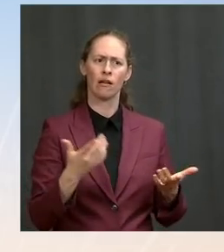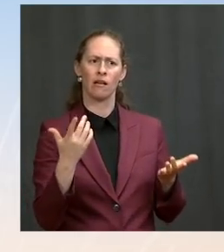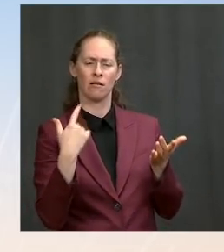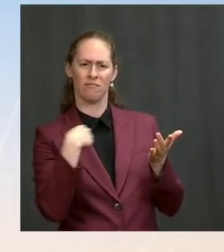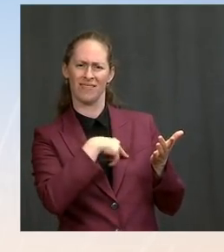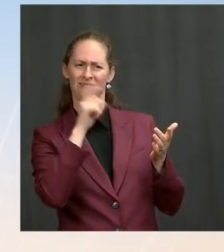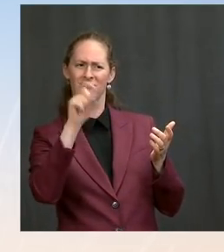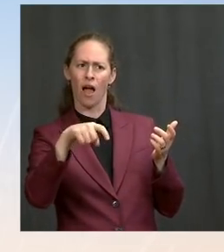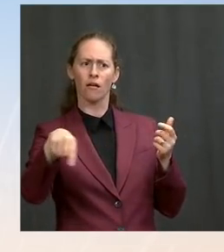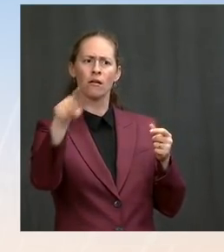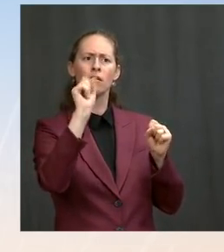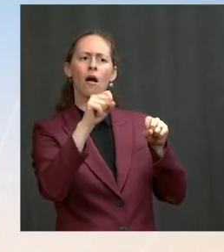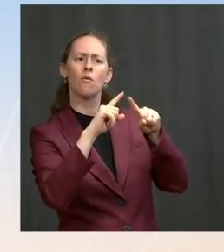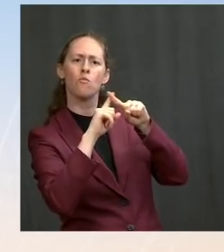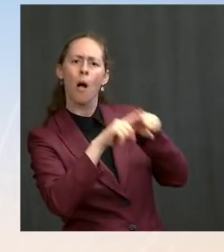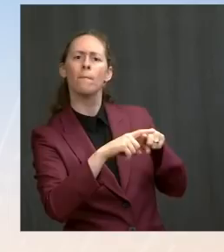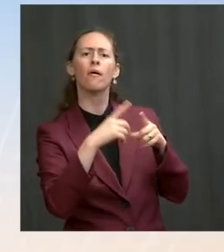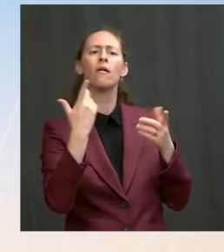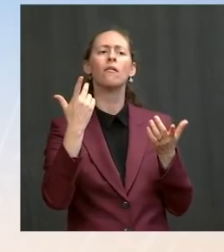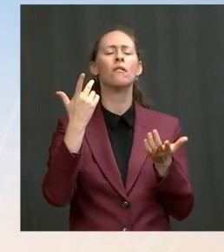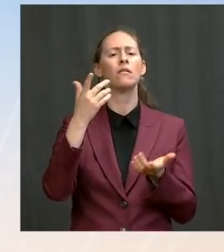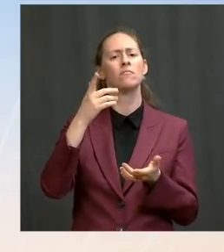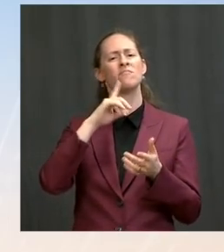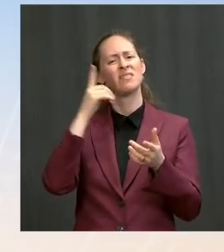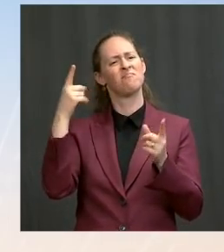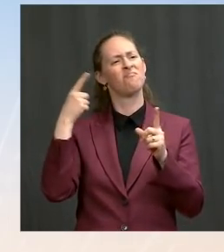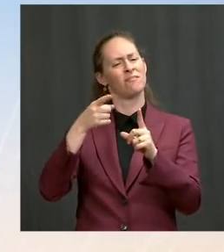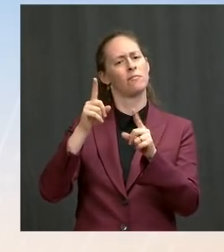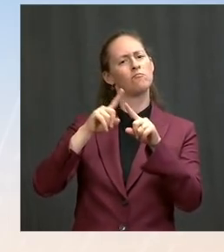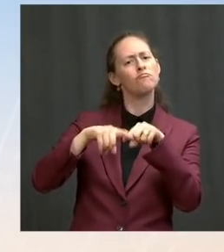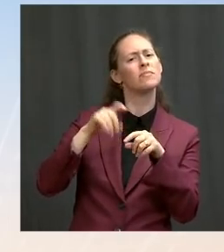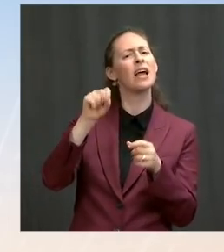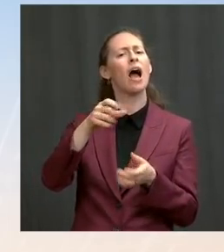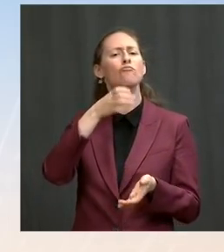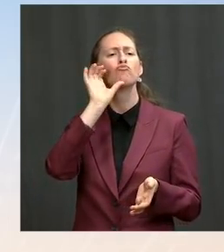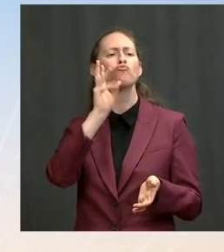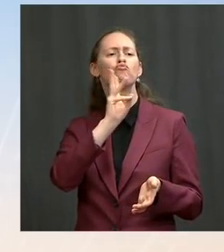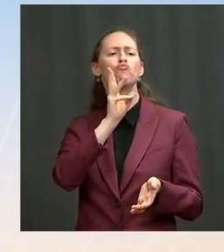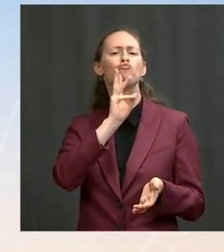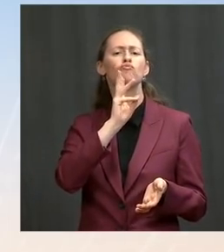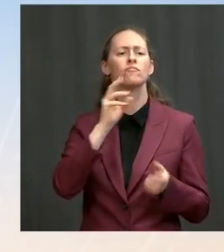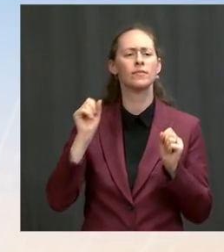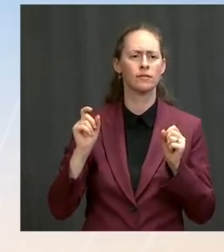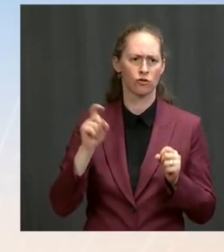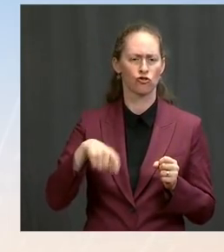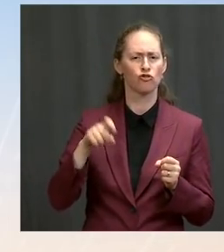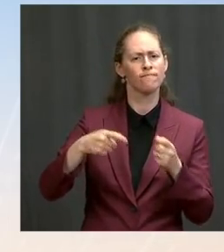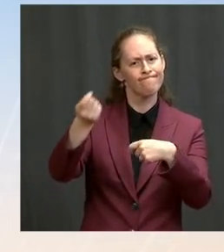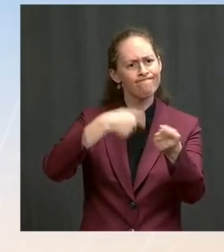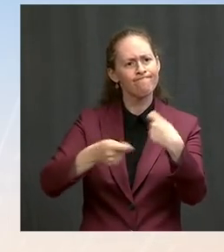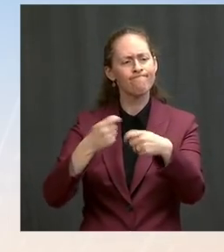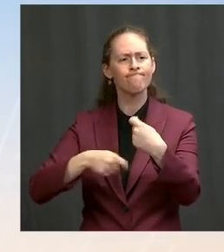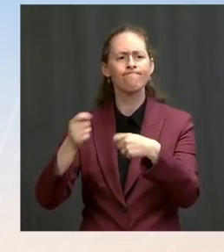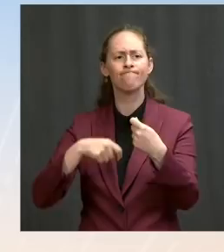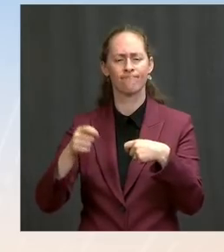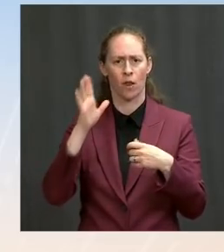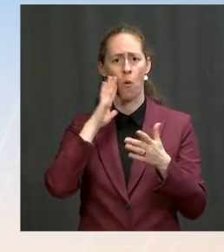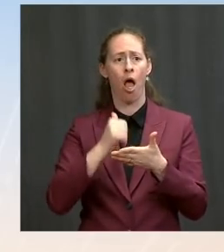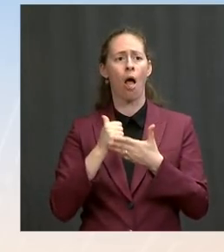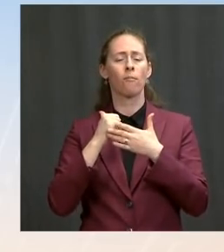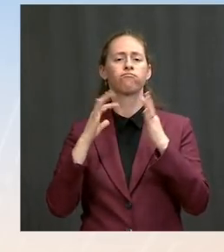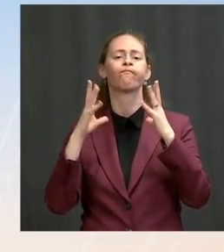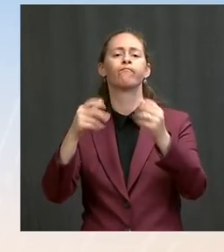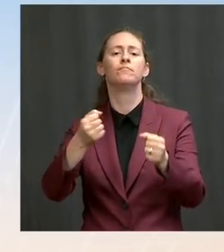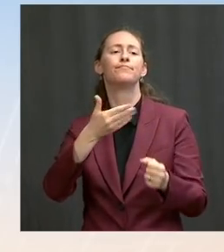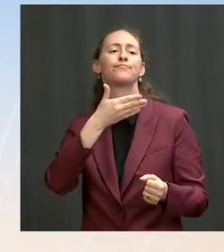safe and clean drinking water that they deserve. Replacing lead service lines will bring long overdue progress to overburdened